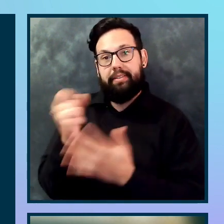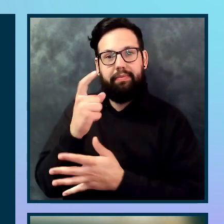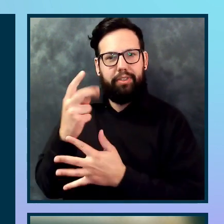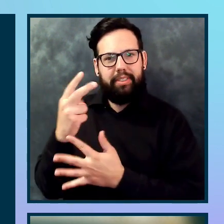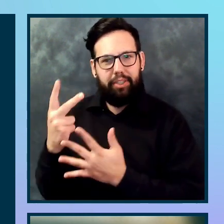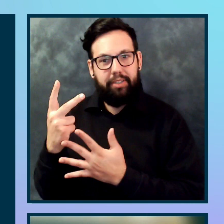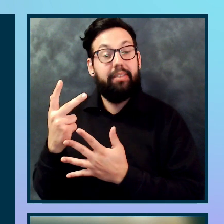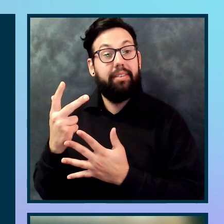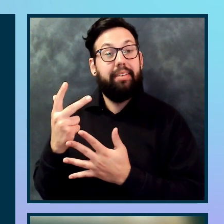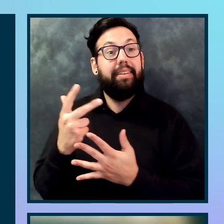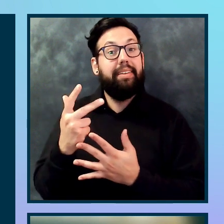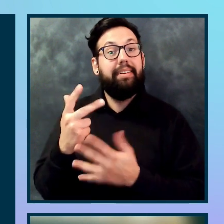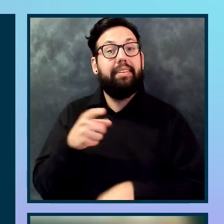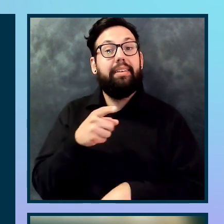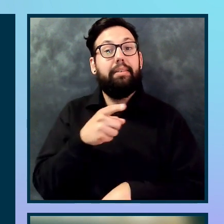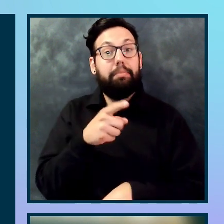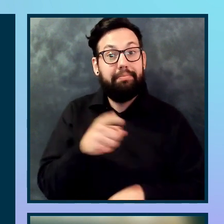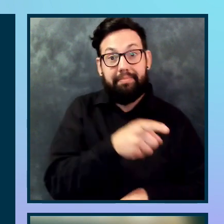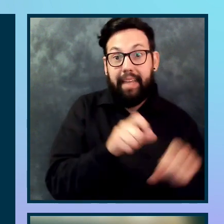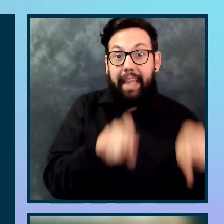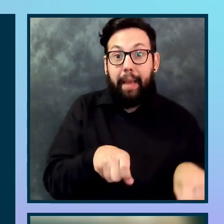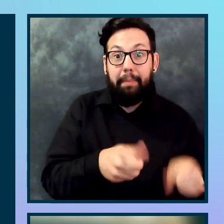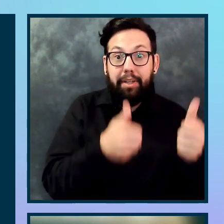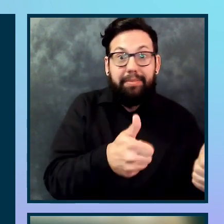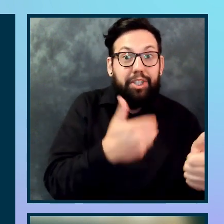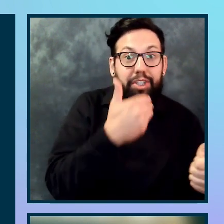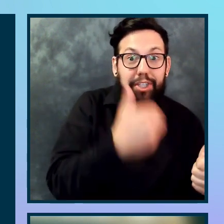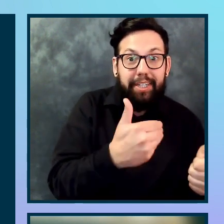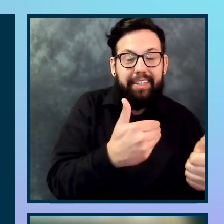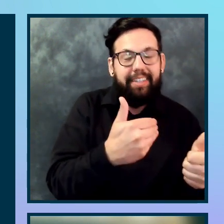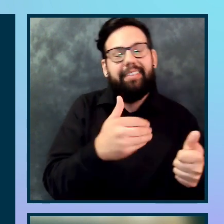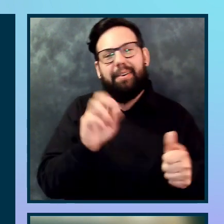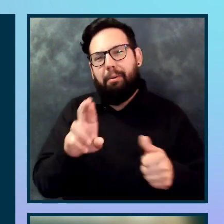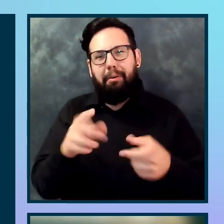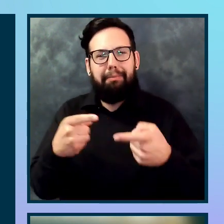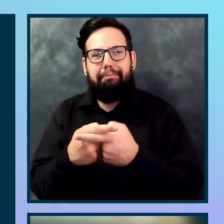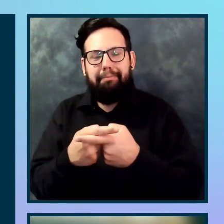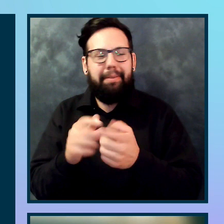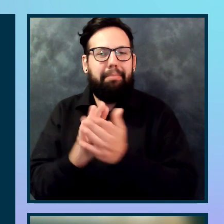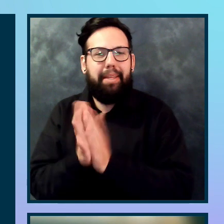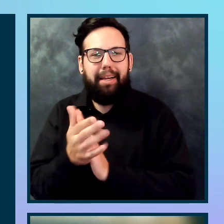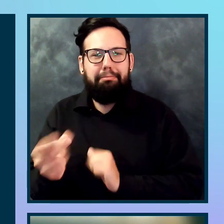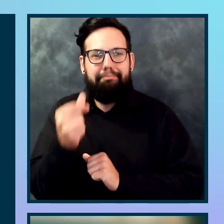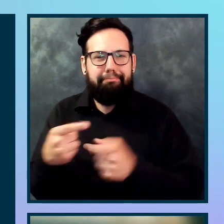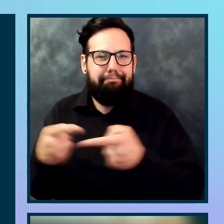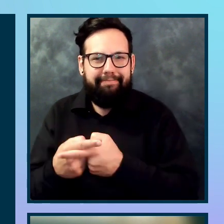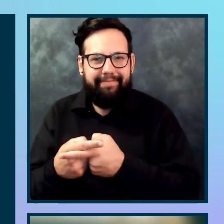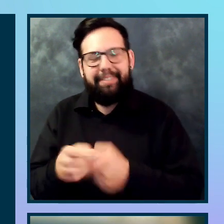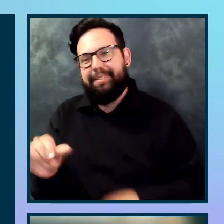a gotcha. You probably figured this one was coming, because I mentioned I got a lot of feelings about it.